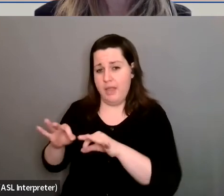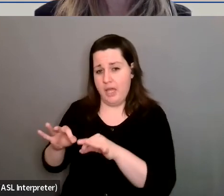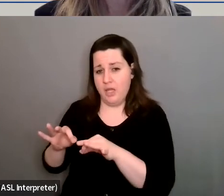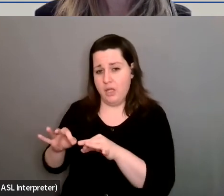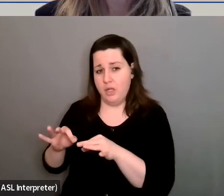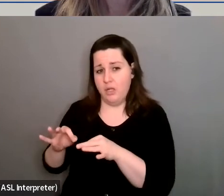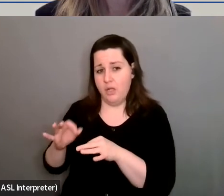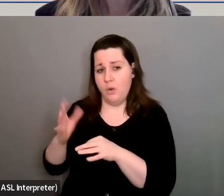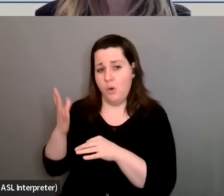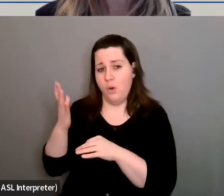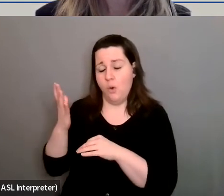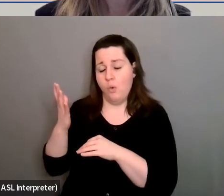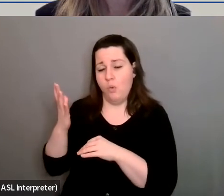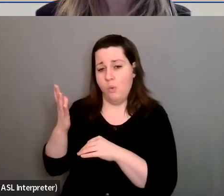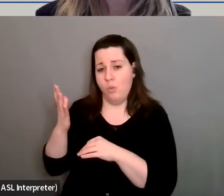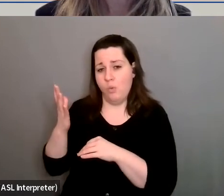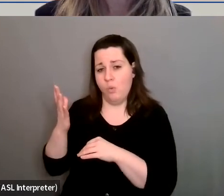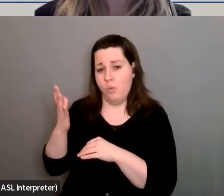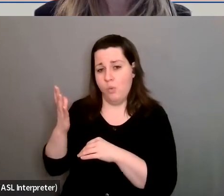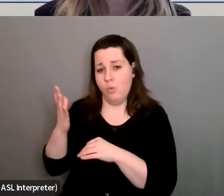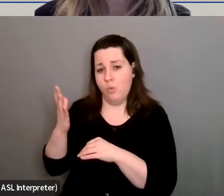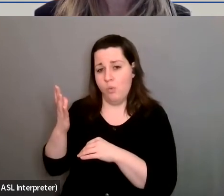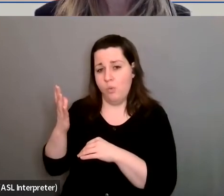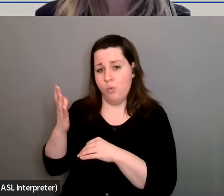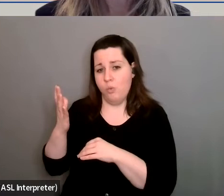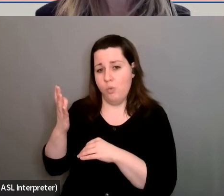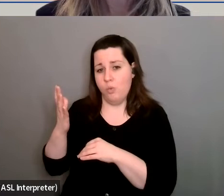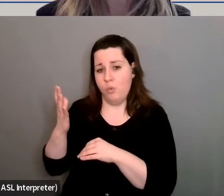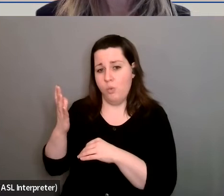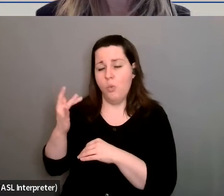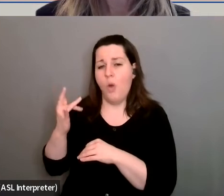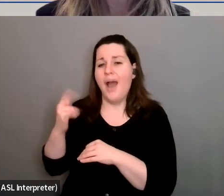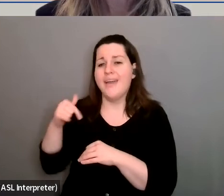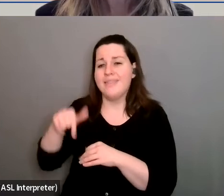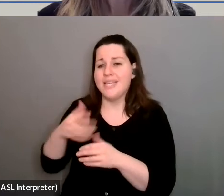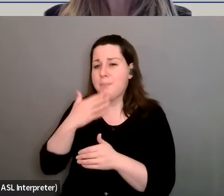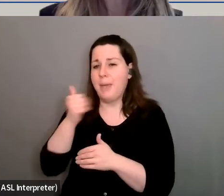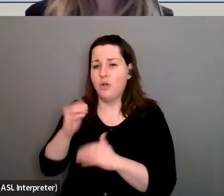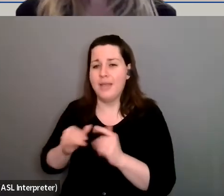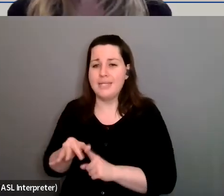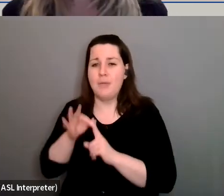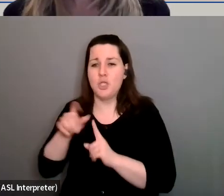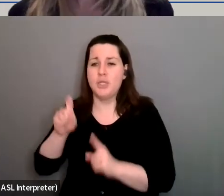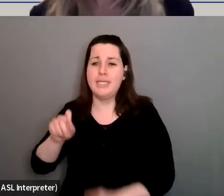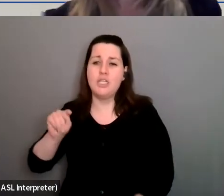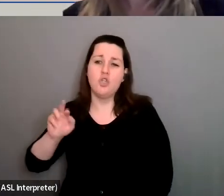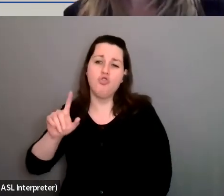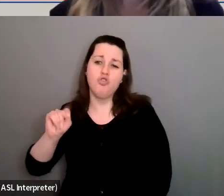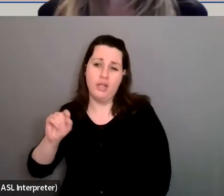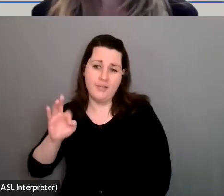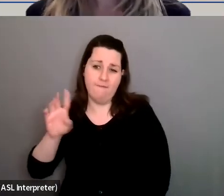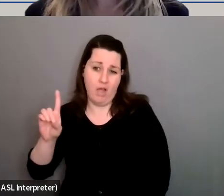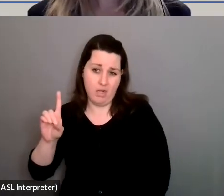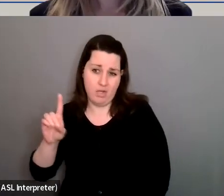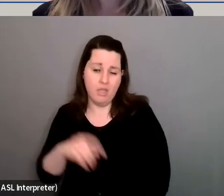be a benefit to open one of these instead of a special needs trust fund? Well, I will do my best. I'm